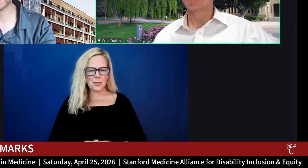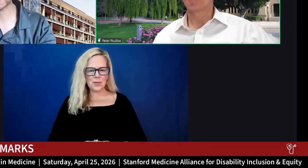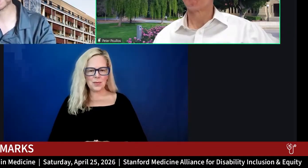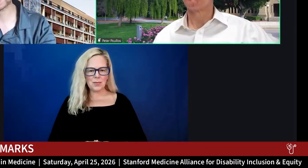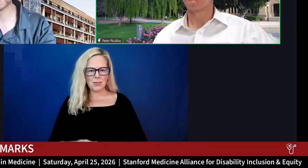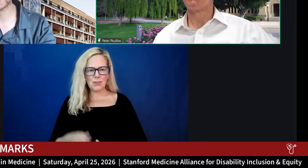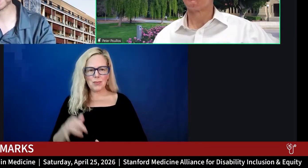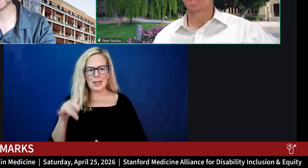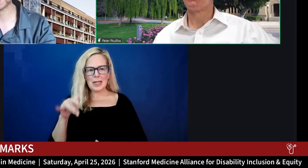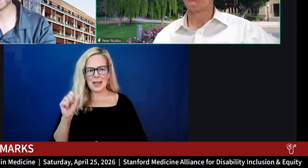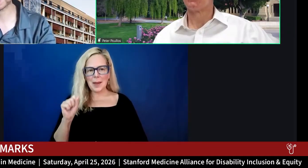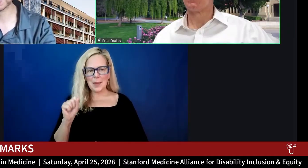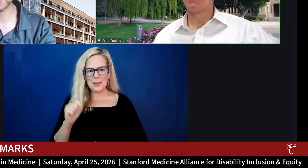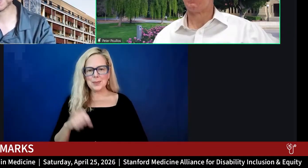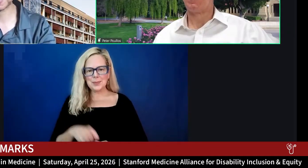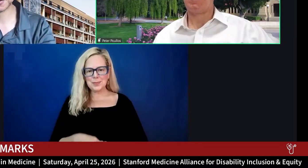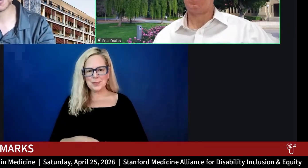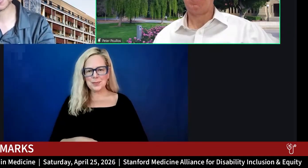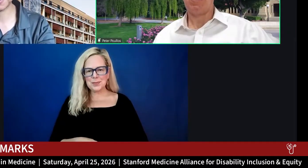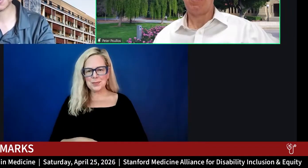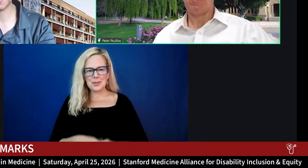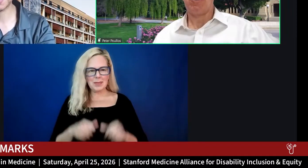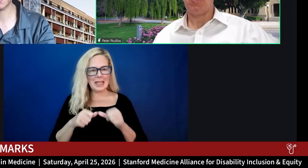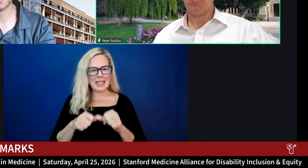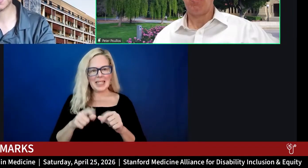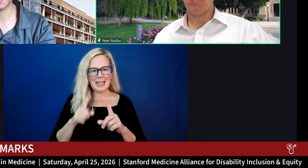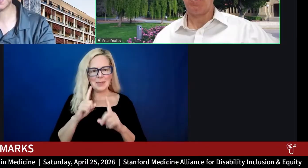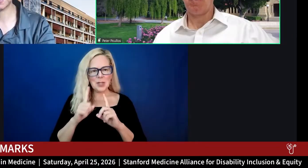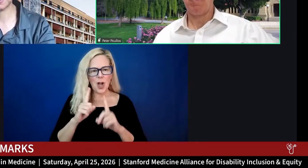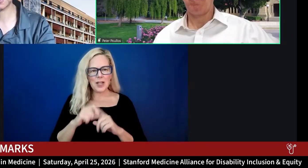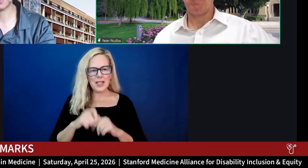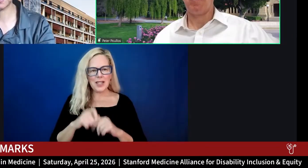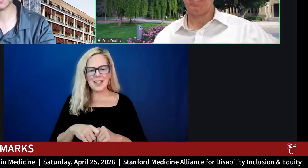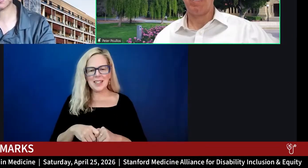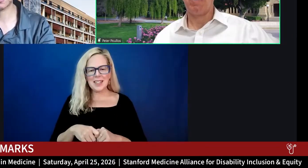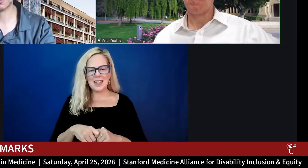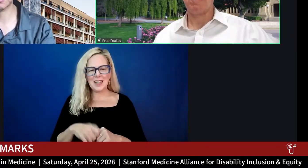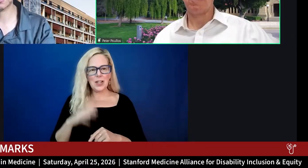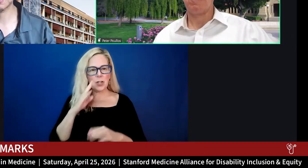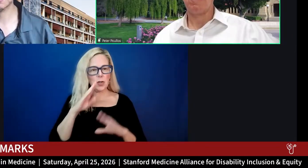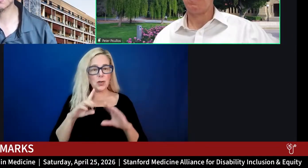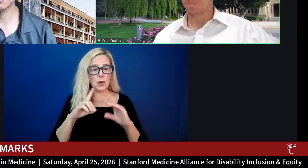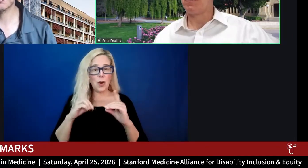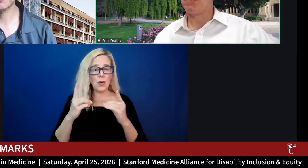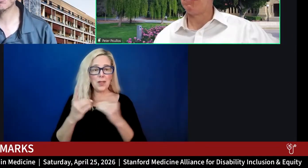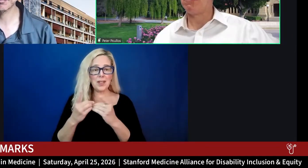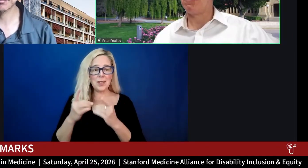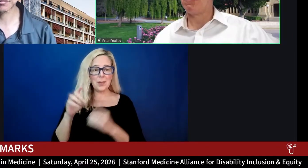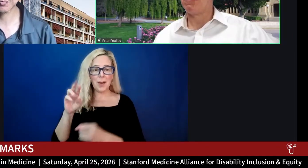Yeah. Keep talking. The Department of Radiology